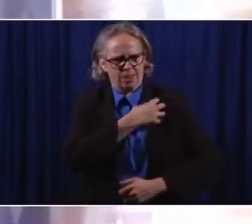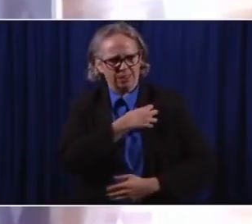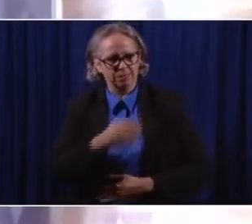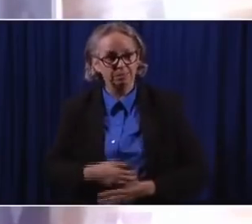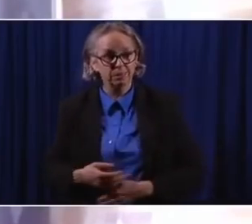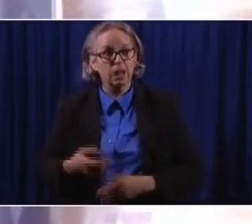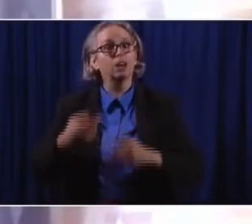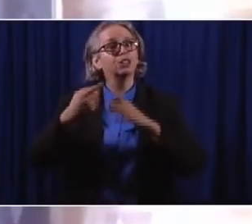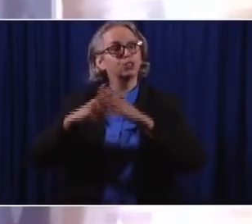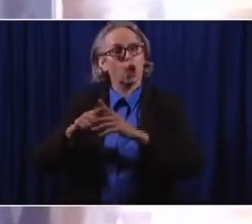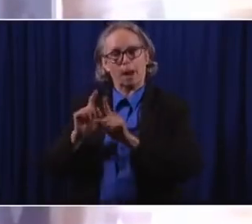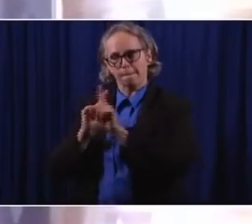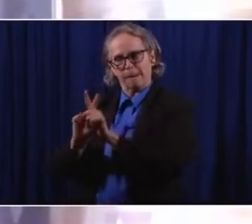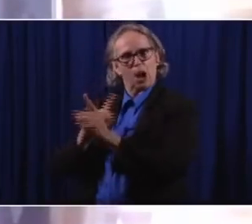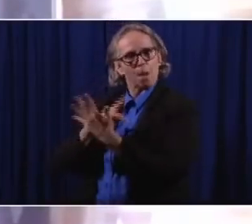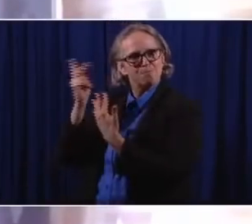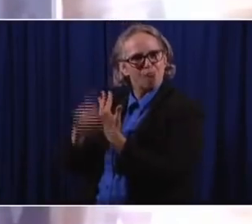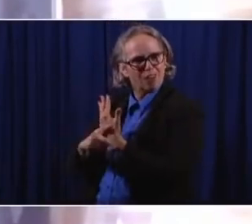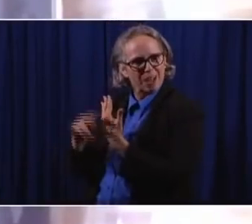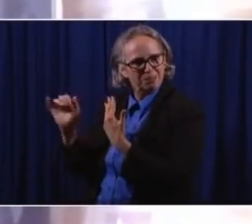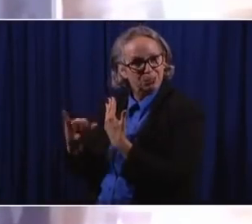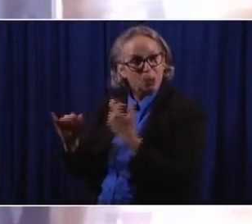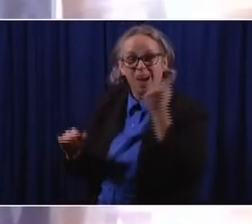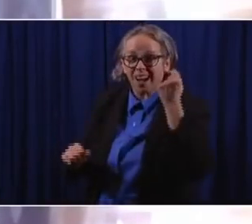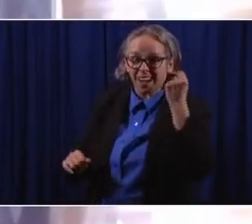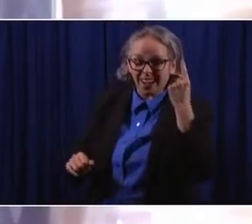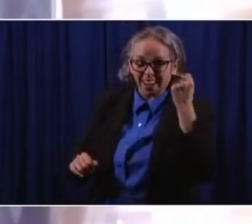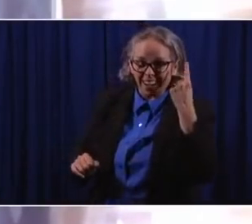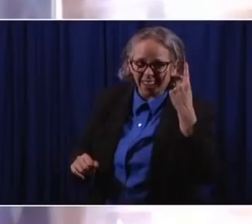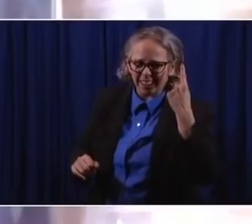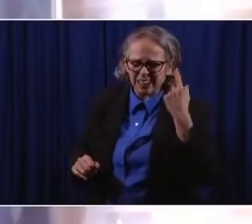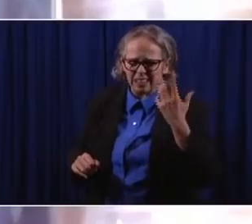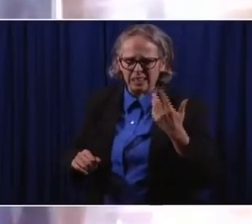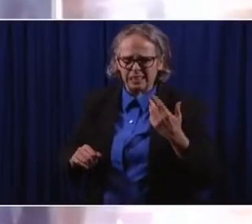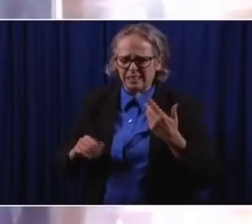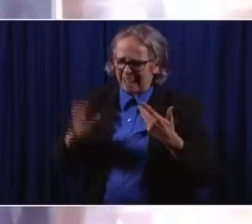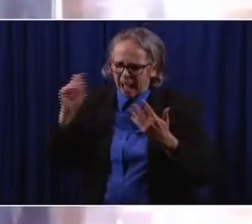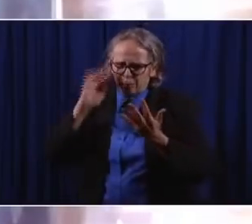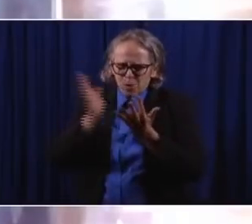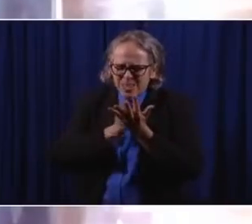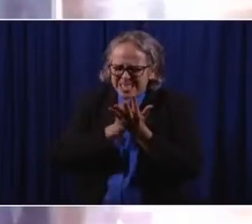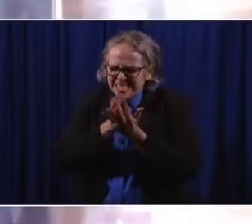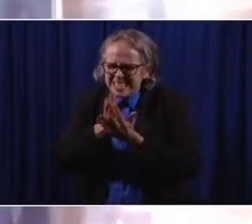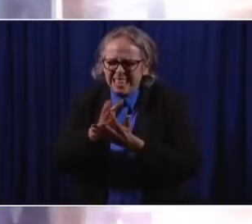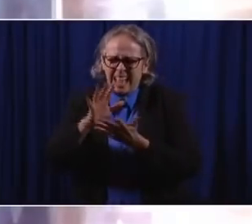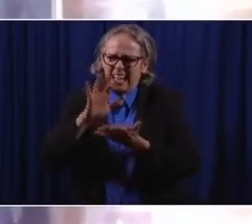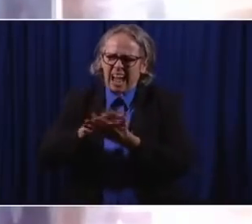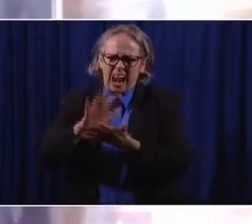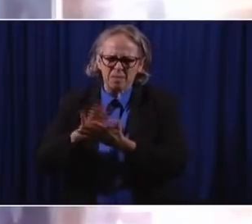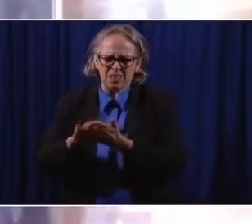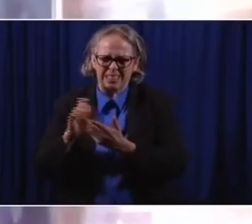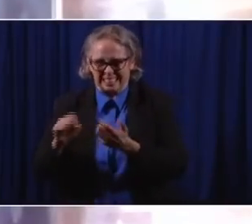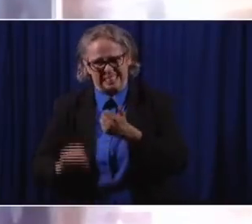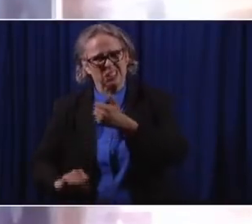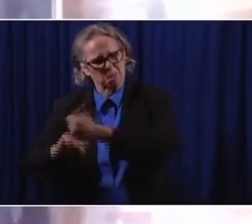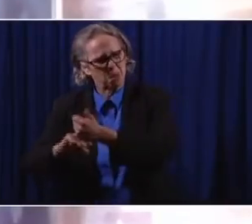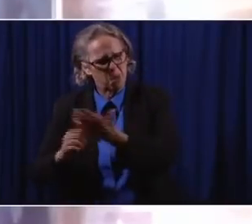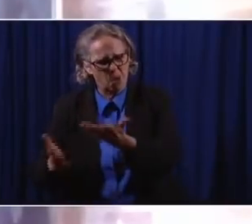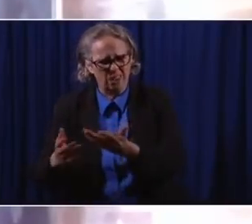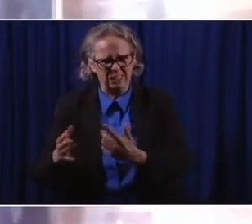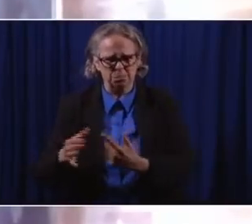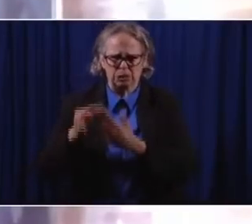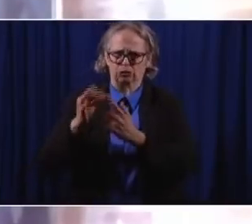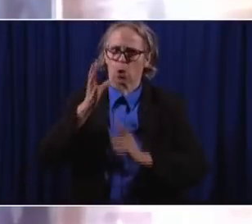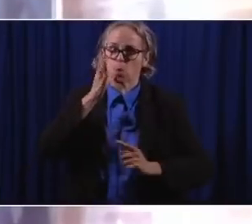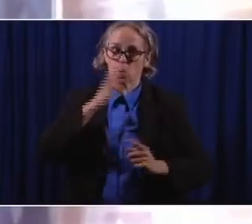because having support while you're going through the academy is extremely important. And especially when it comes to women and minorities, you